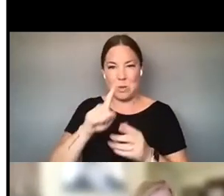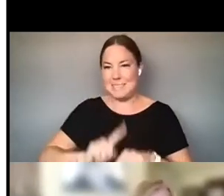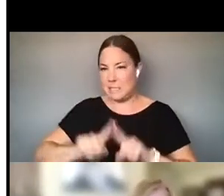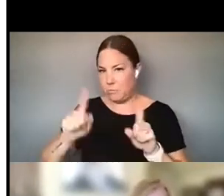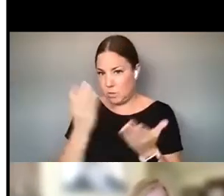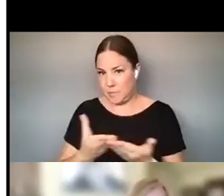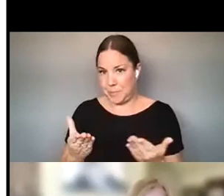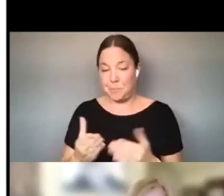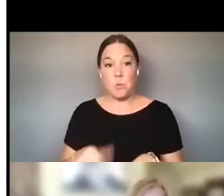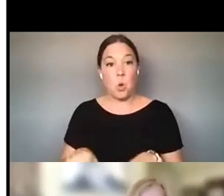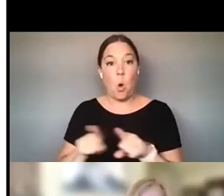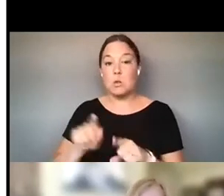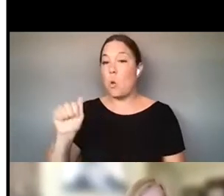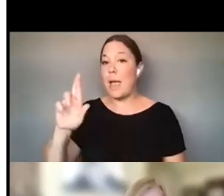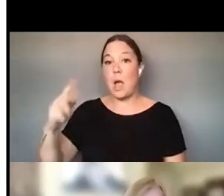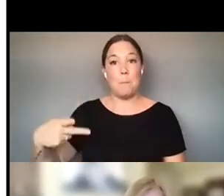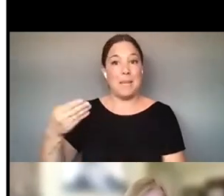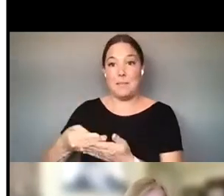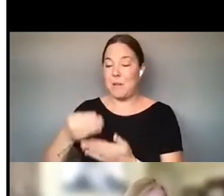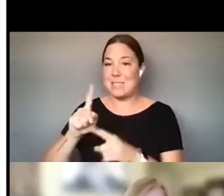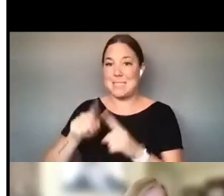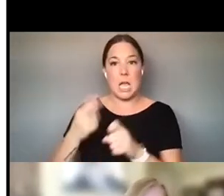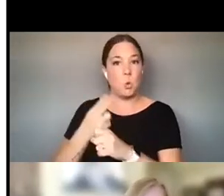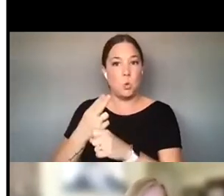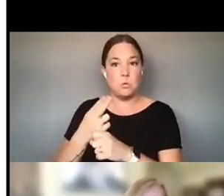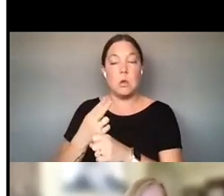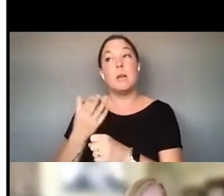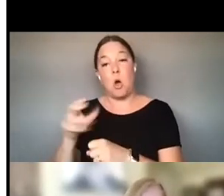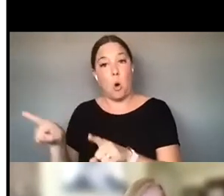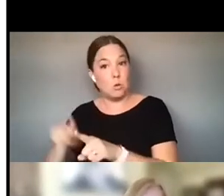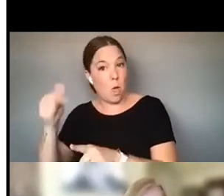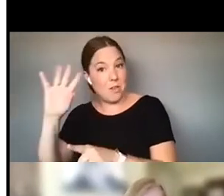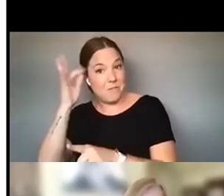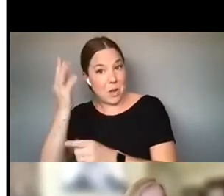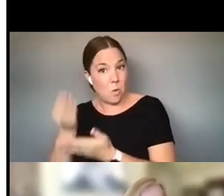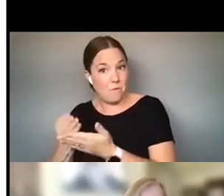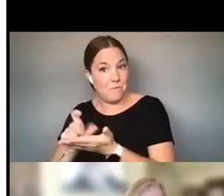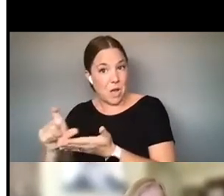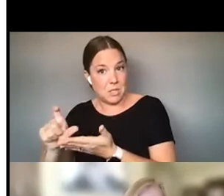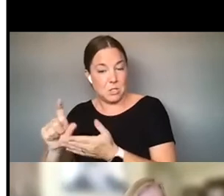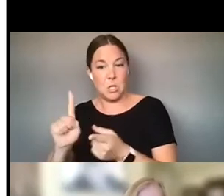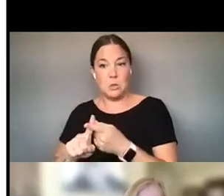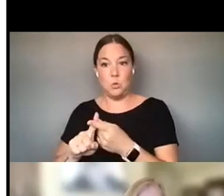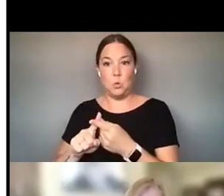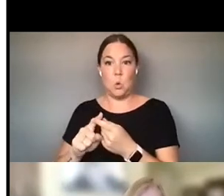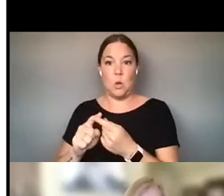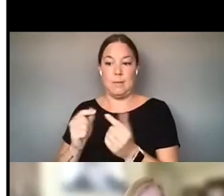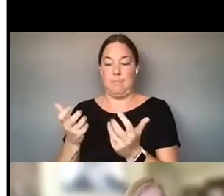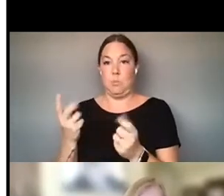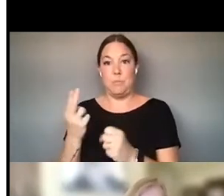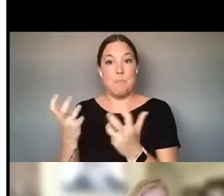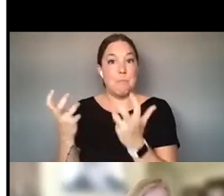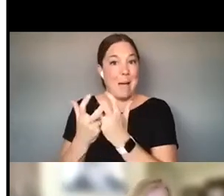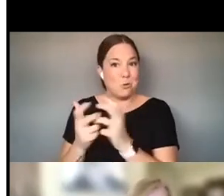can't use ARP funds or other federal funds in order to meet a matching requirement of other